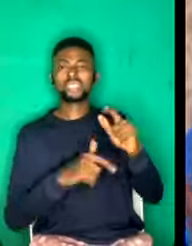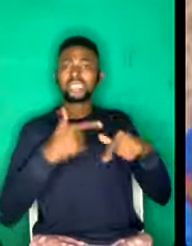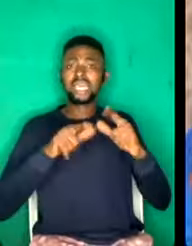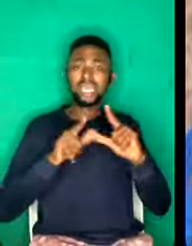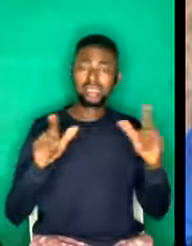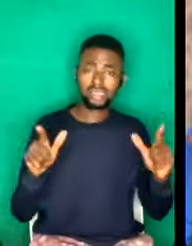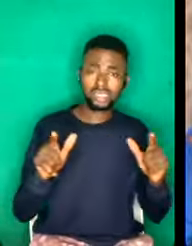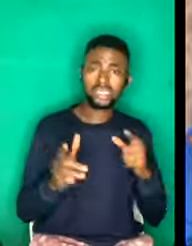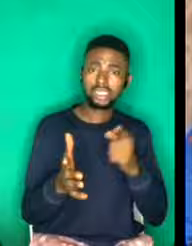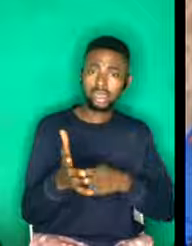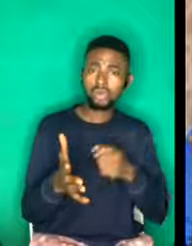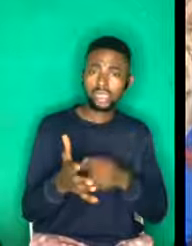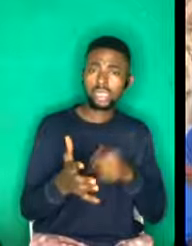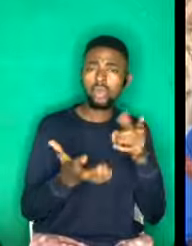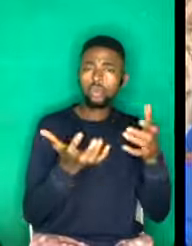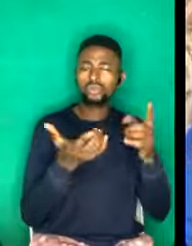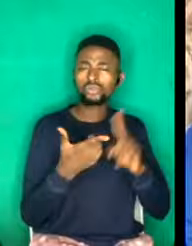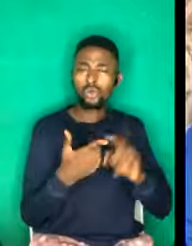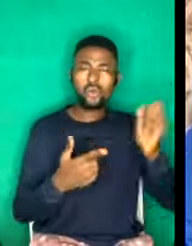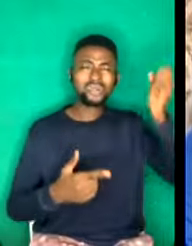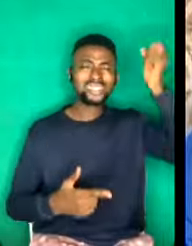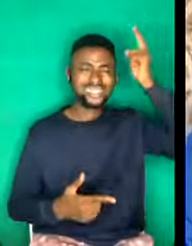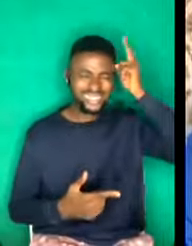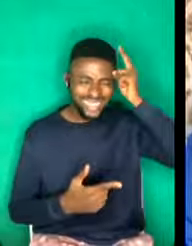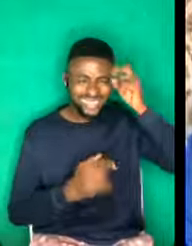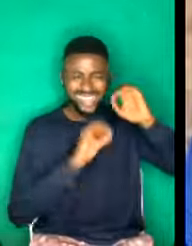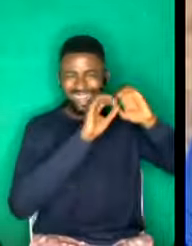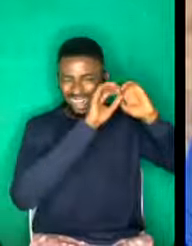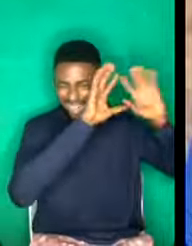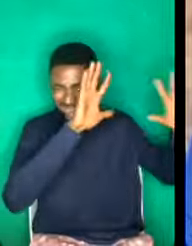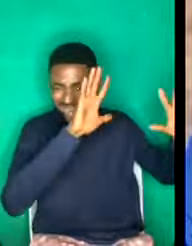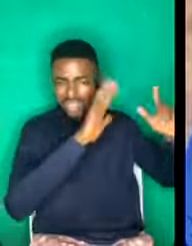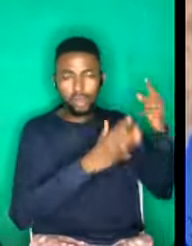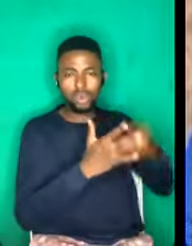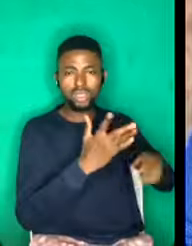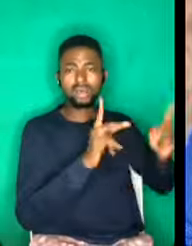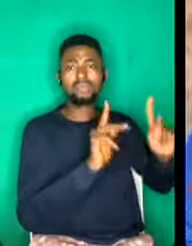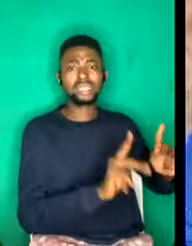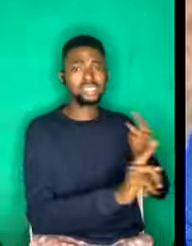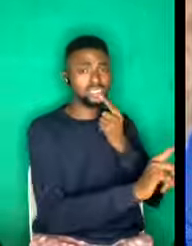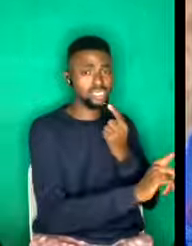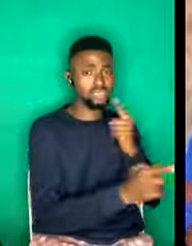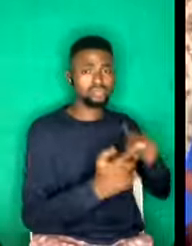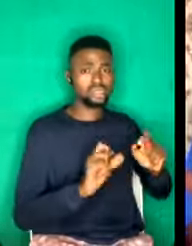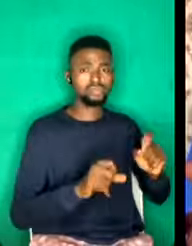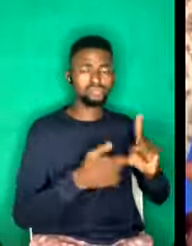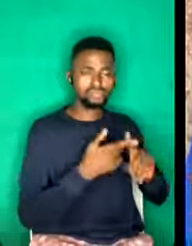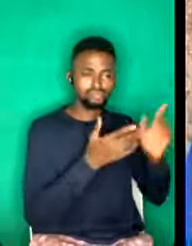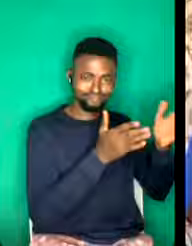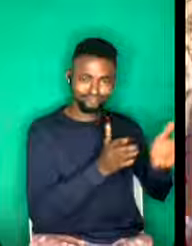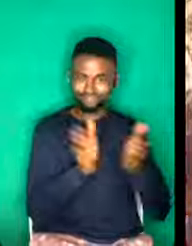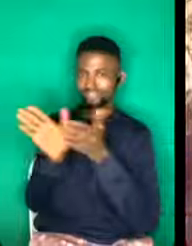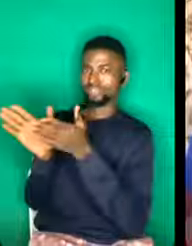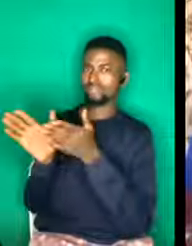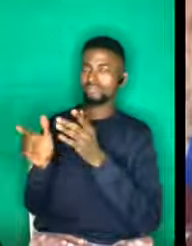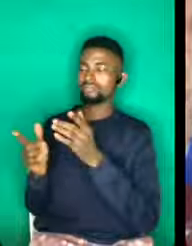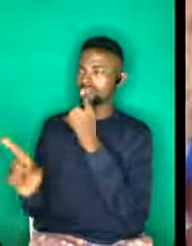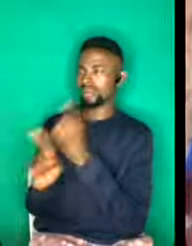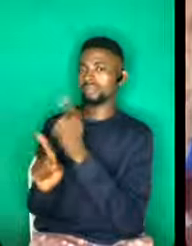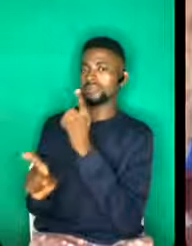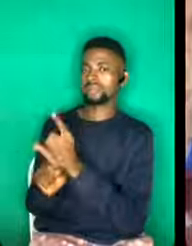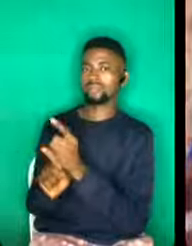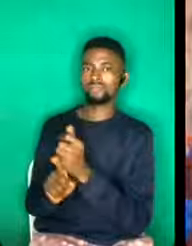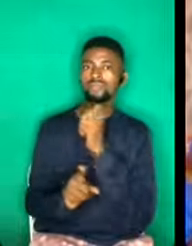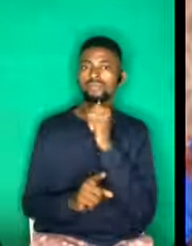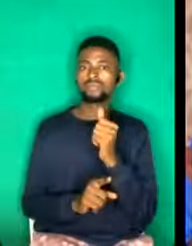just he wants to know really what this person is saying to be able to say it properly. And he's not supposed to